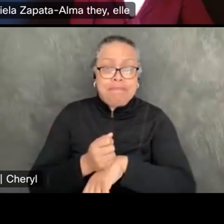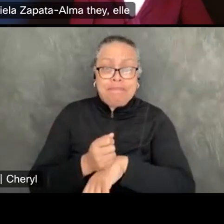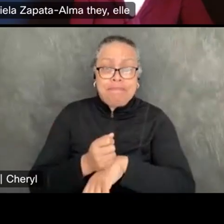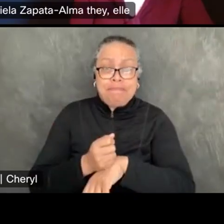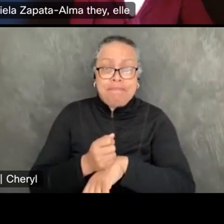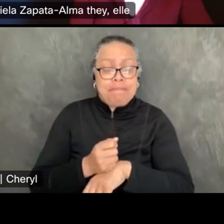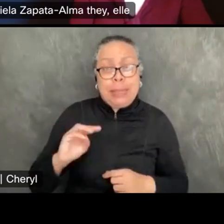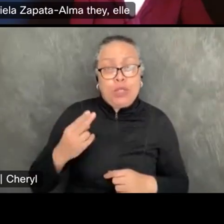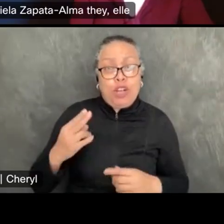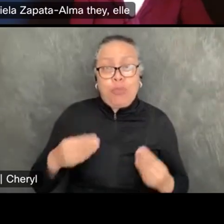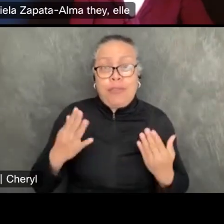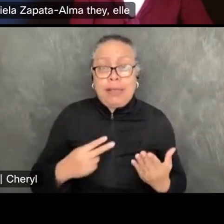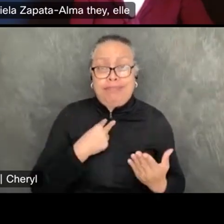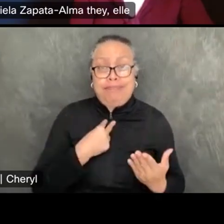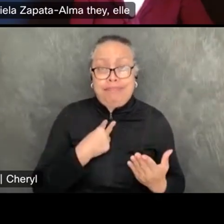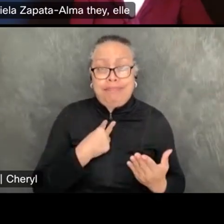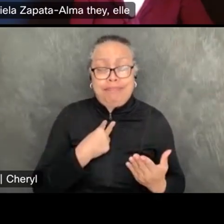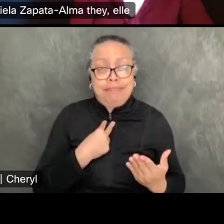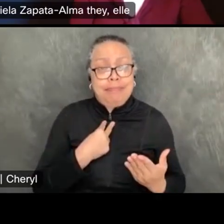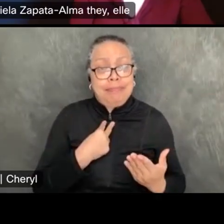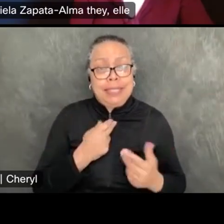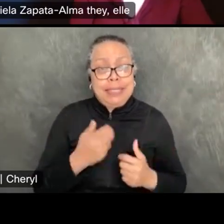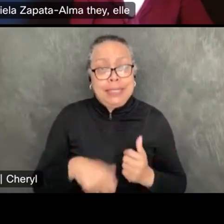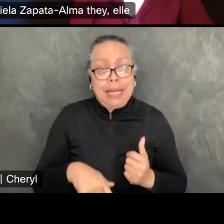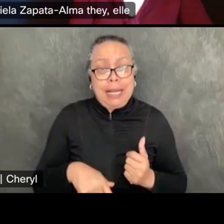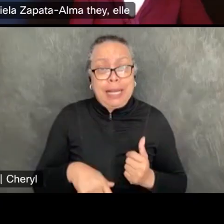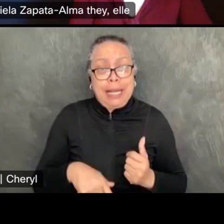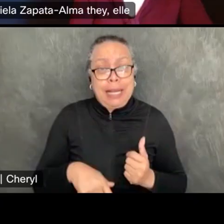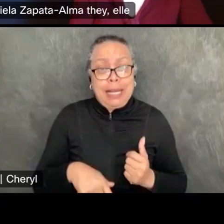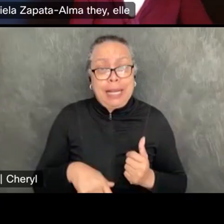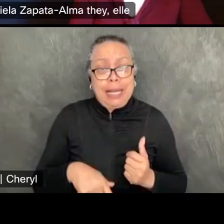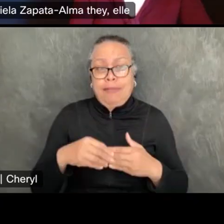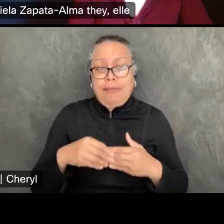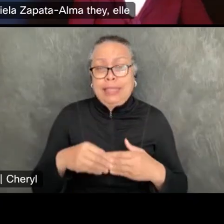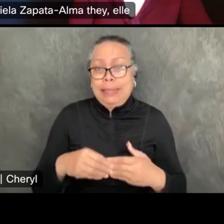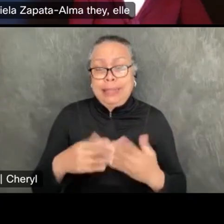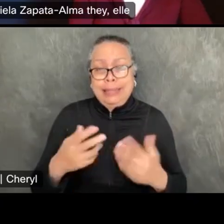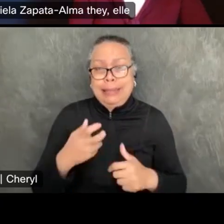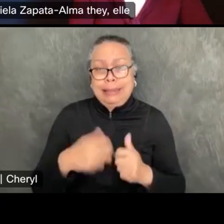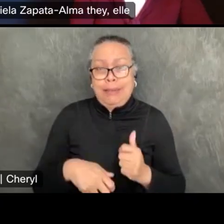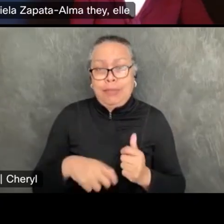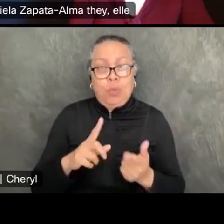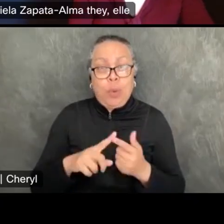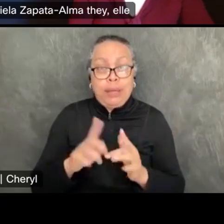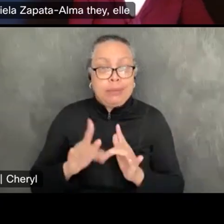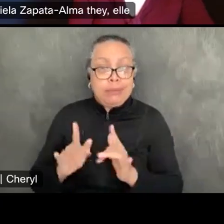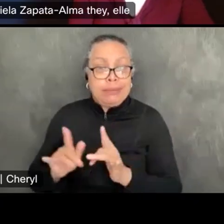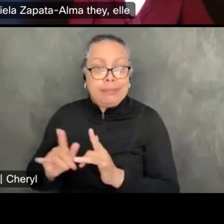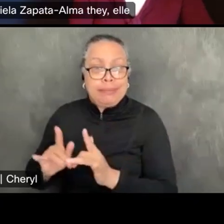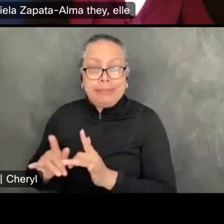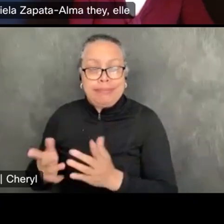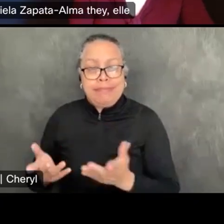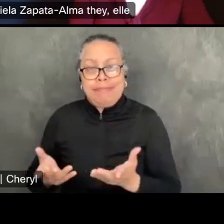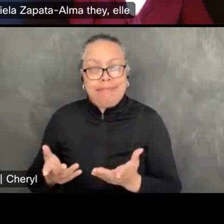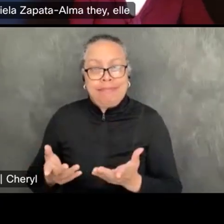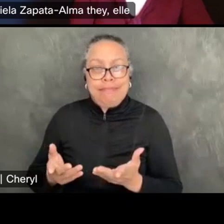health providers have a really hard time continuing to operate when there are many missed appointments. And so for that